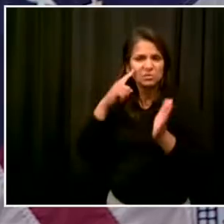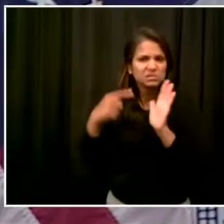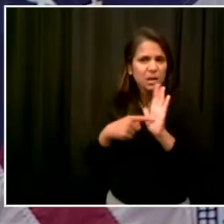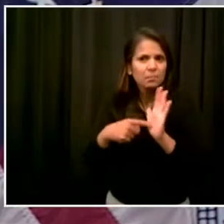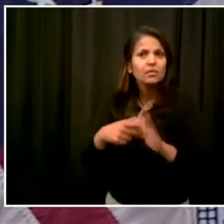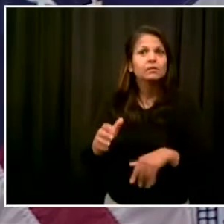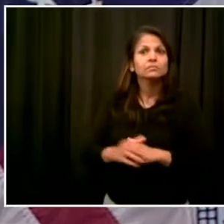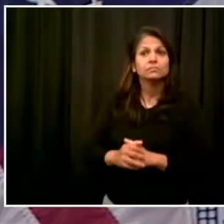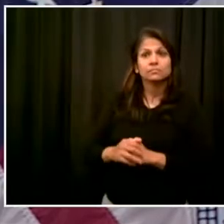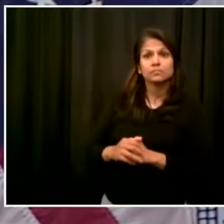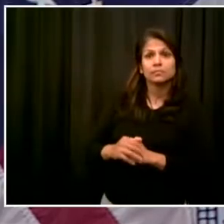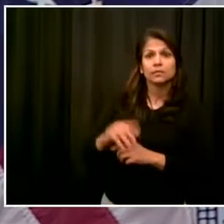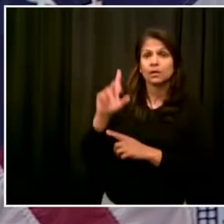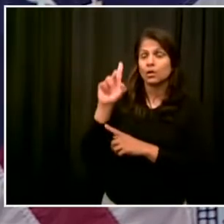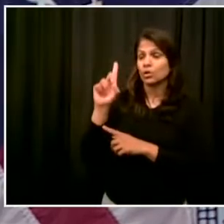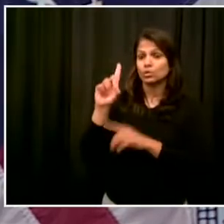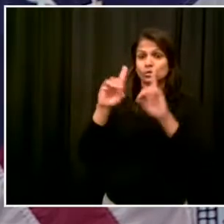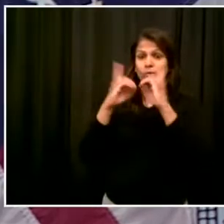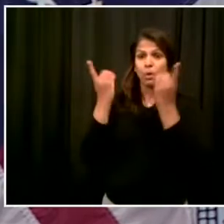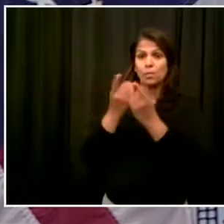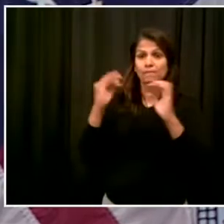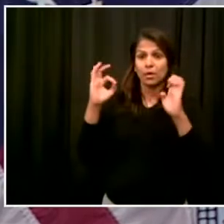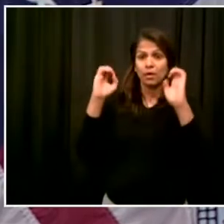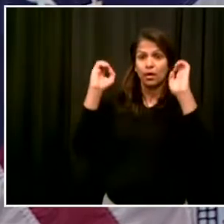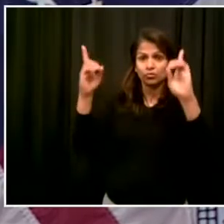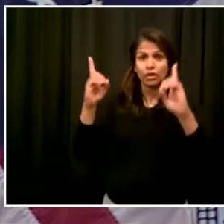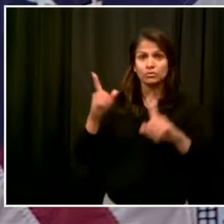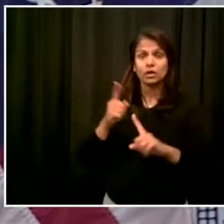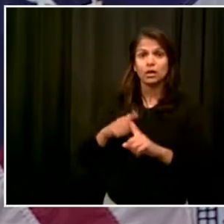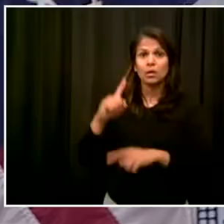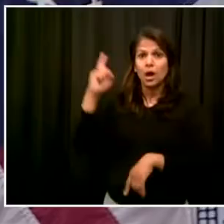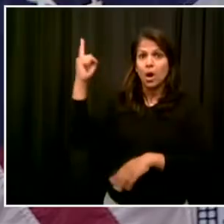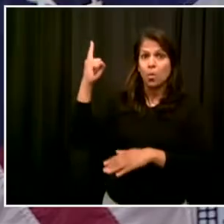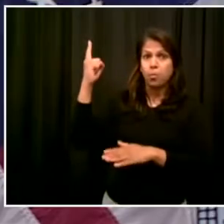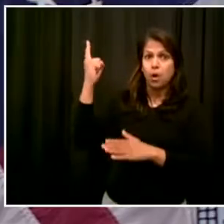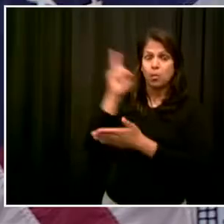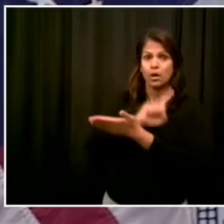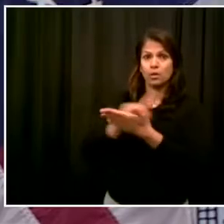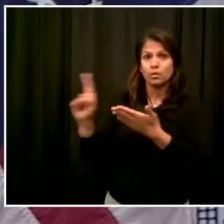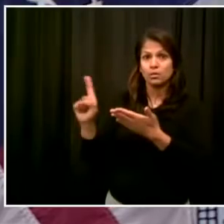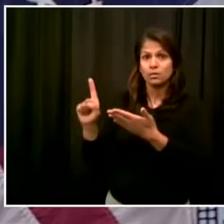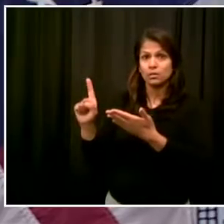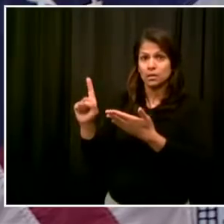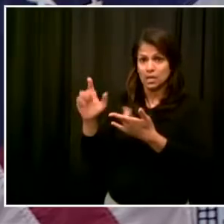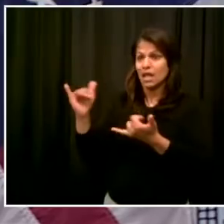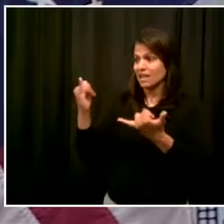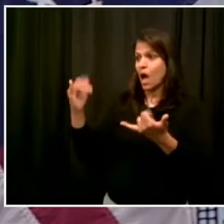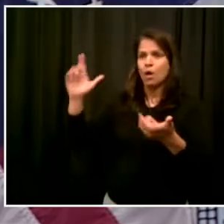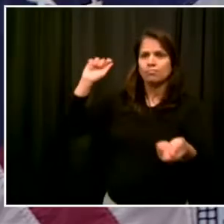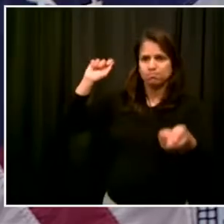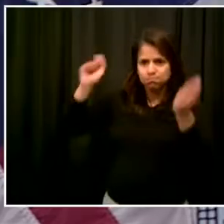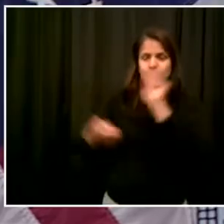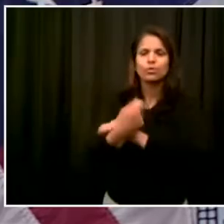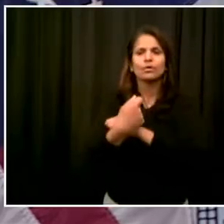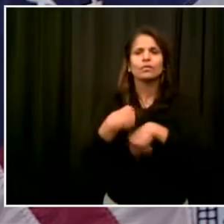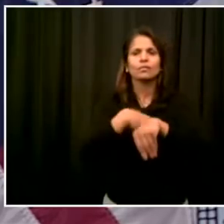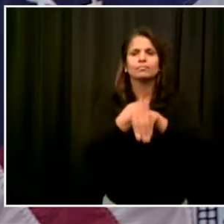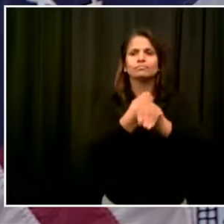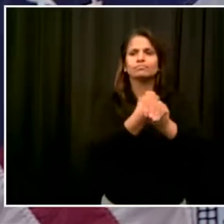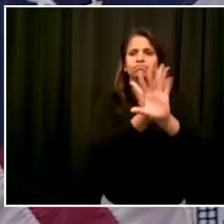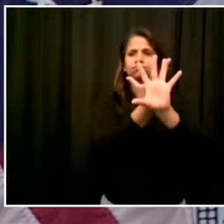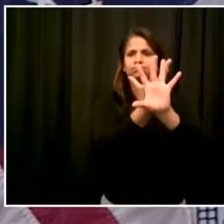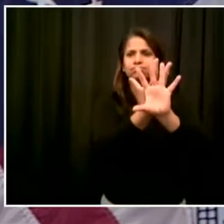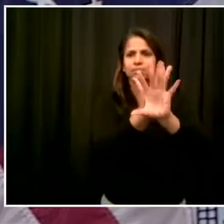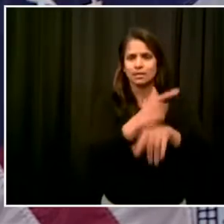weeks, you would have said that's physically impossible. But our educators did it. Our parents did it. Our kids did it. If I said to you we were going to bring